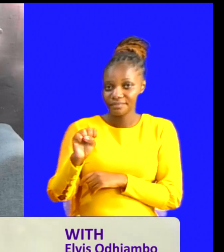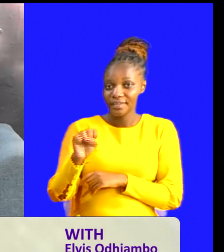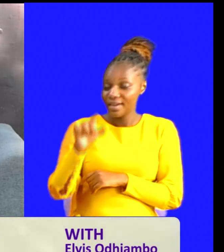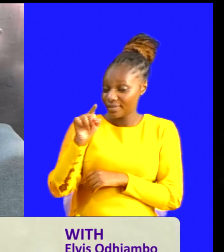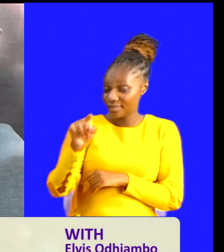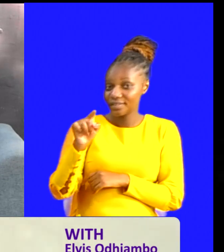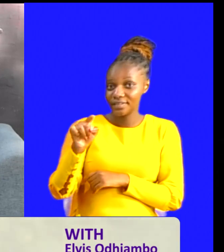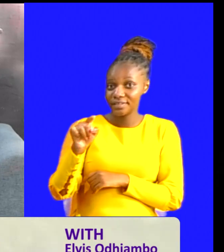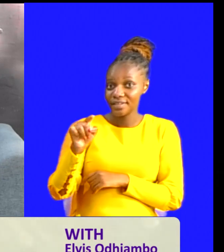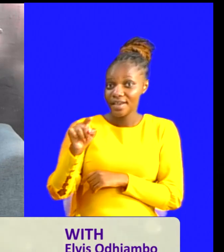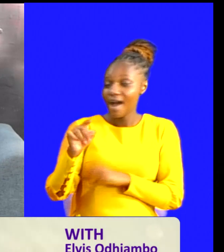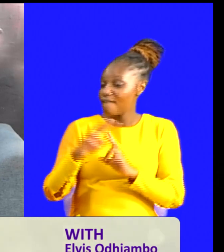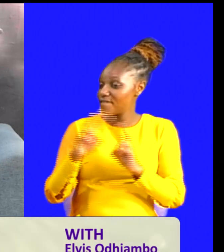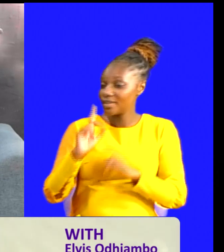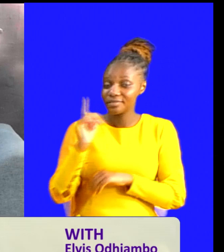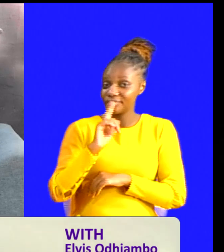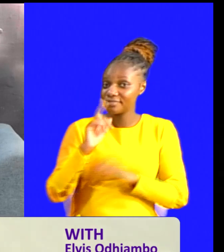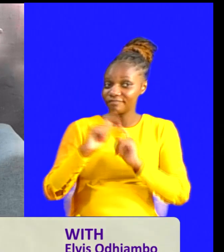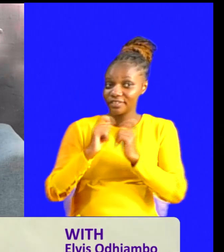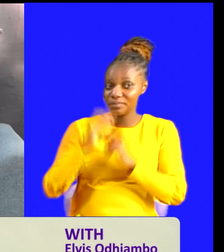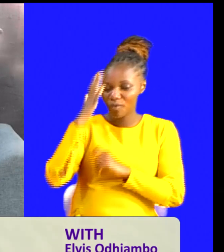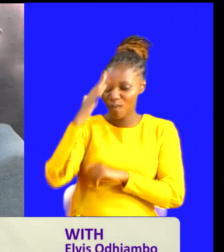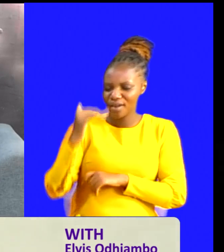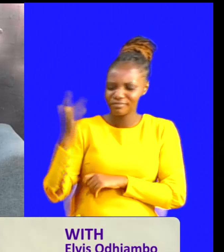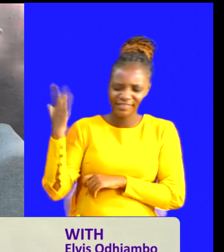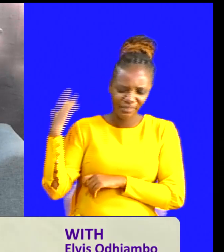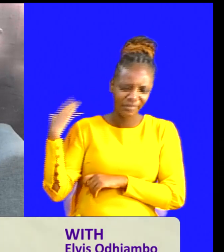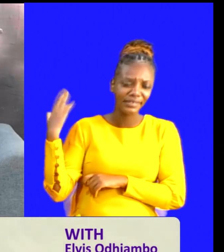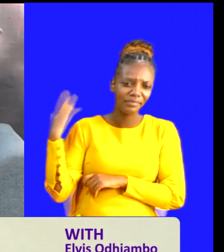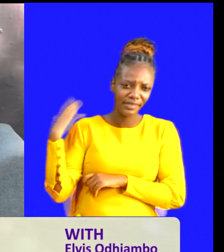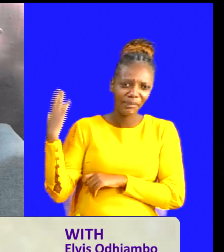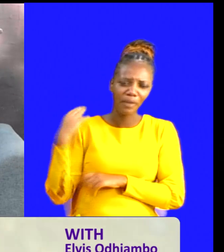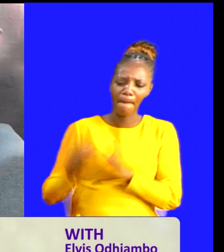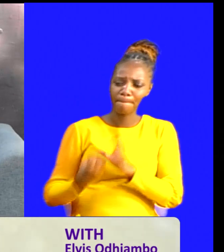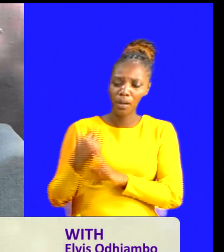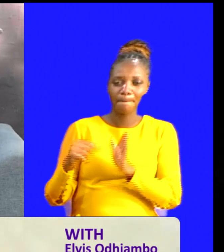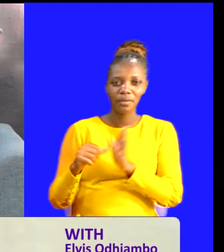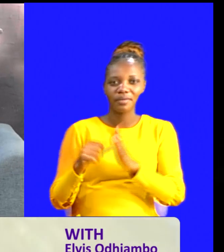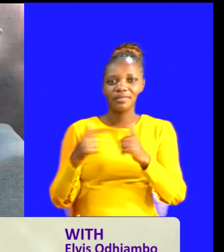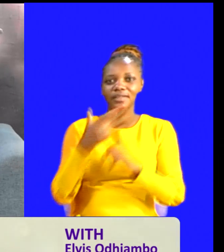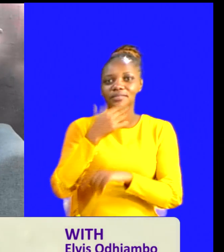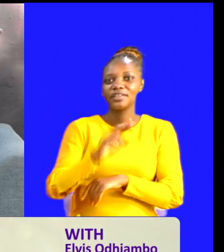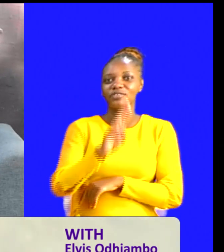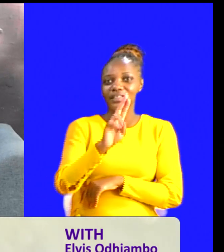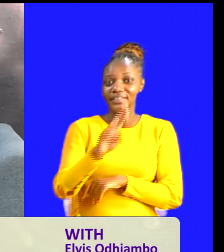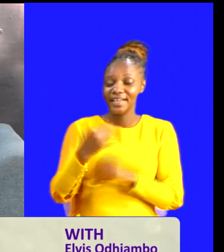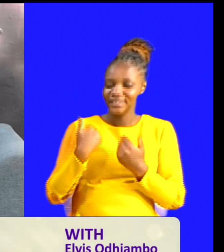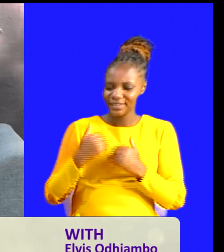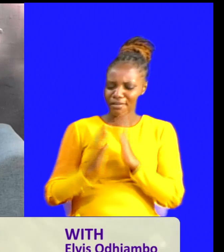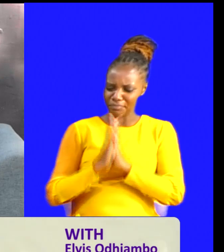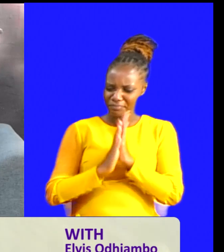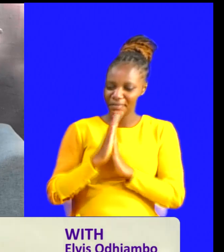and previously it has caused problems for United. So we're going to see how. I will not say